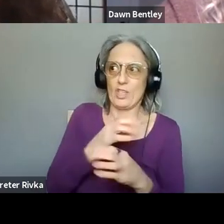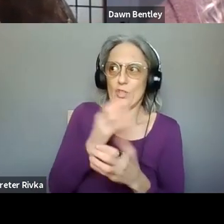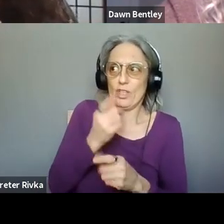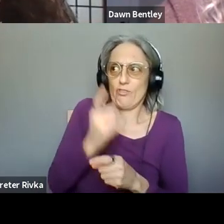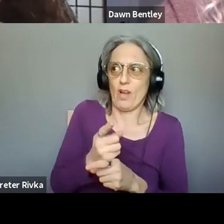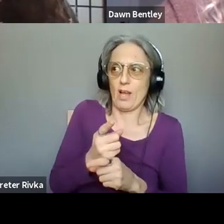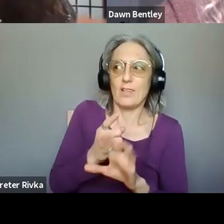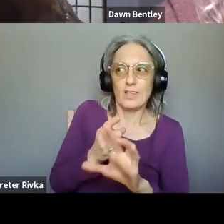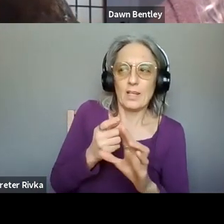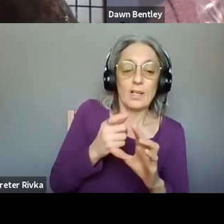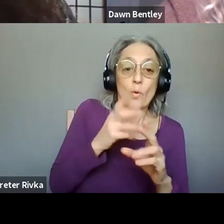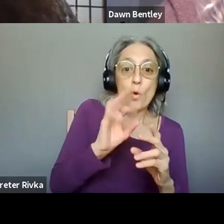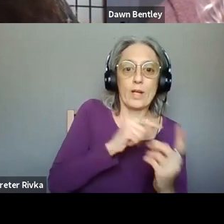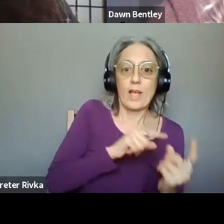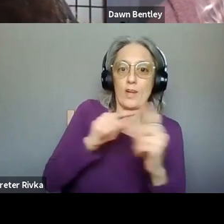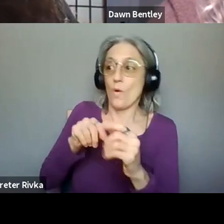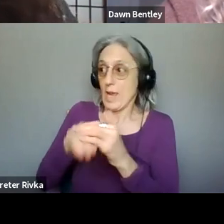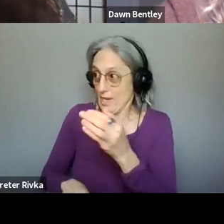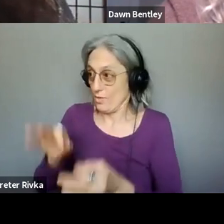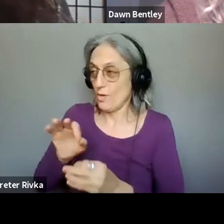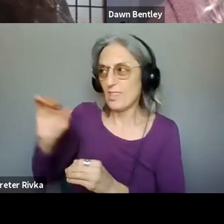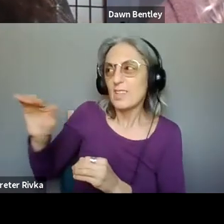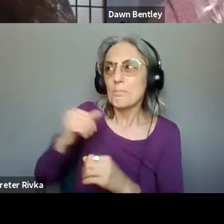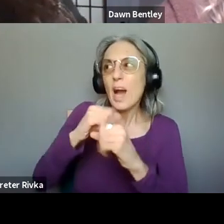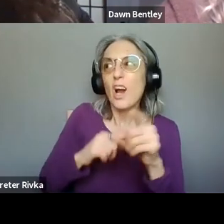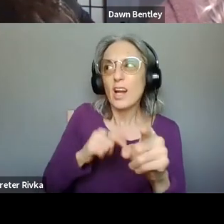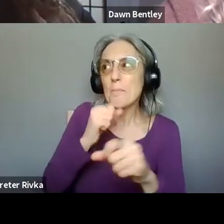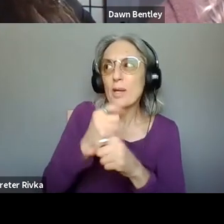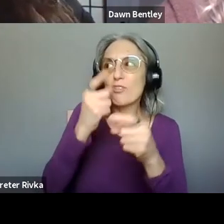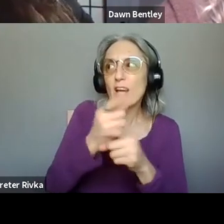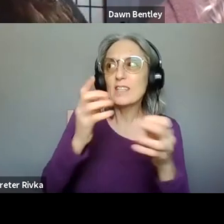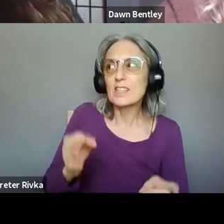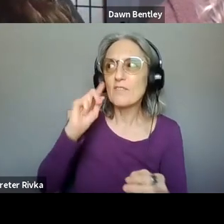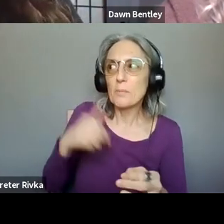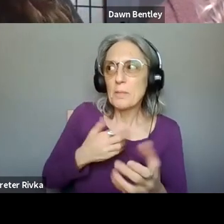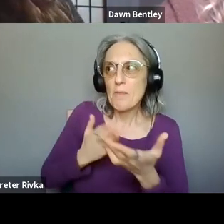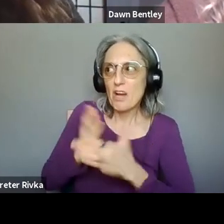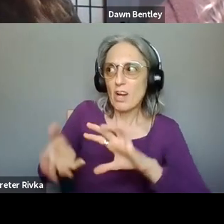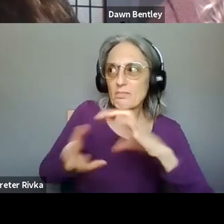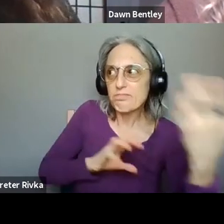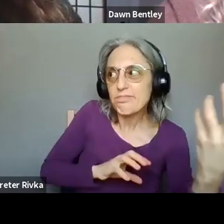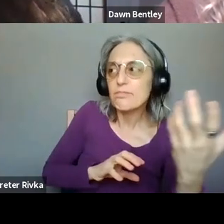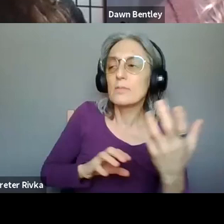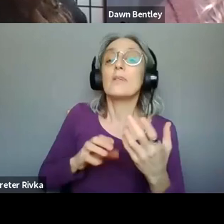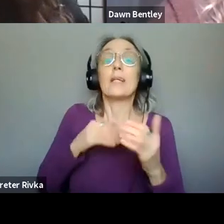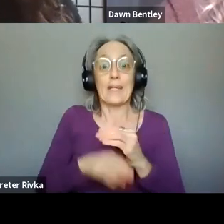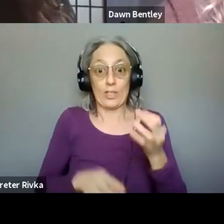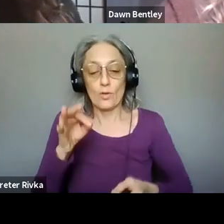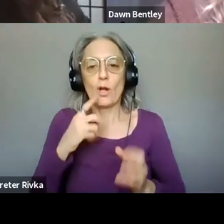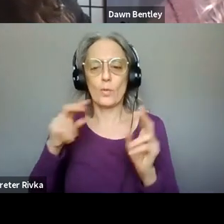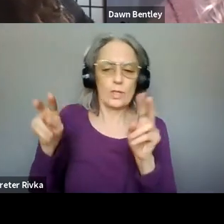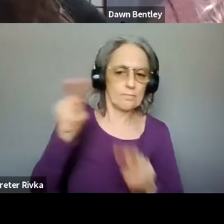the action of the guardian and see whether or not it's appropriate or not. That's true, and I should have said that also. Yes,